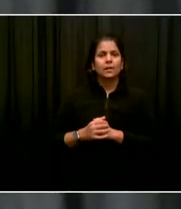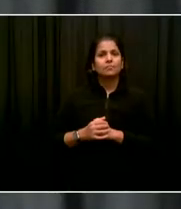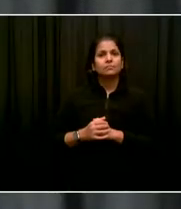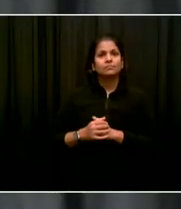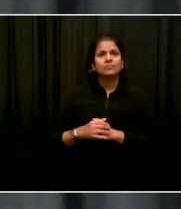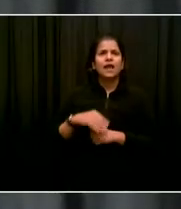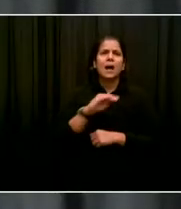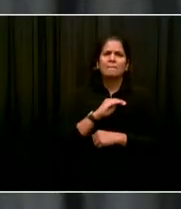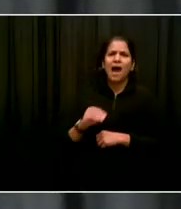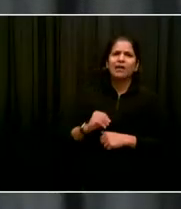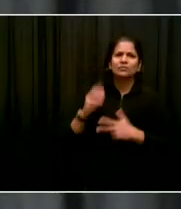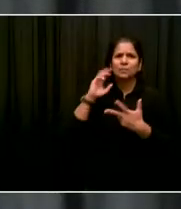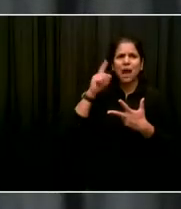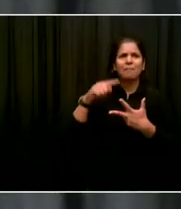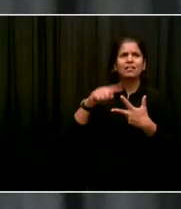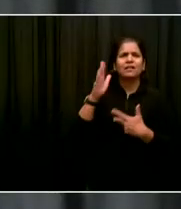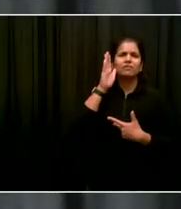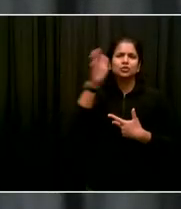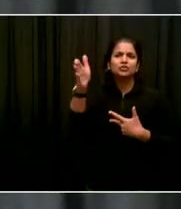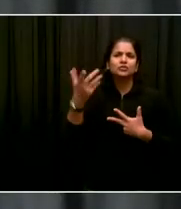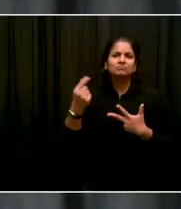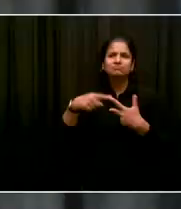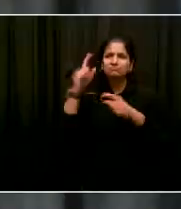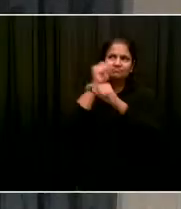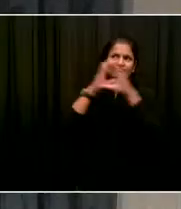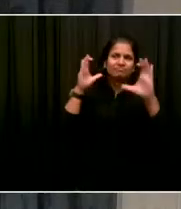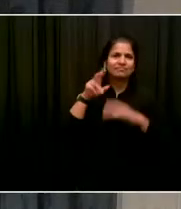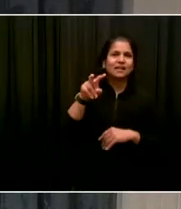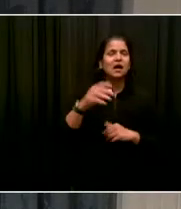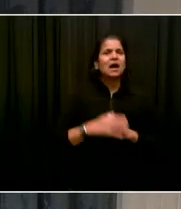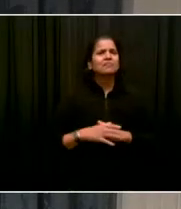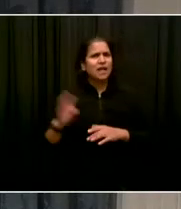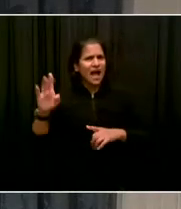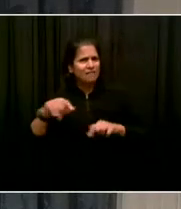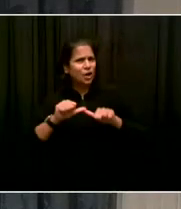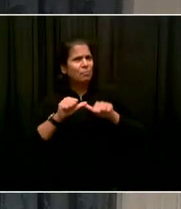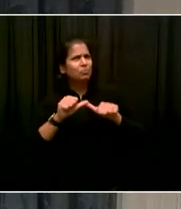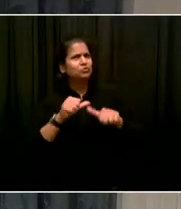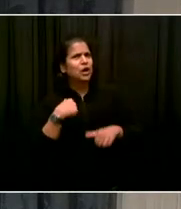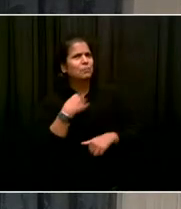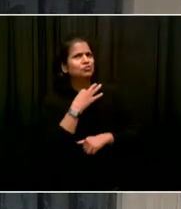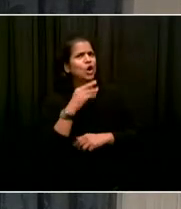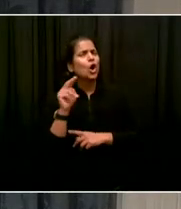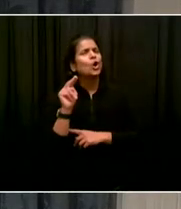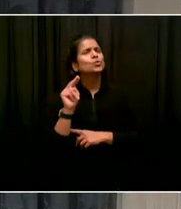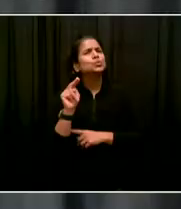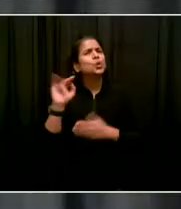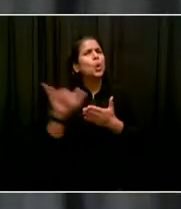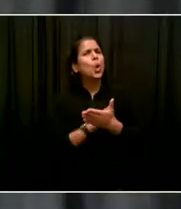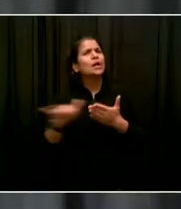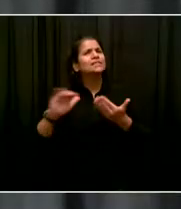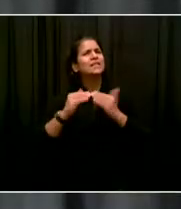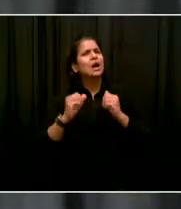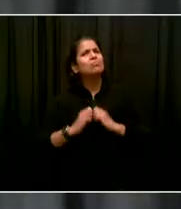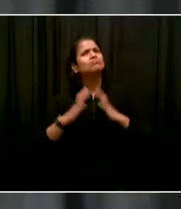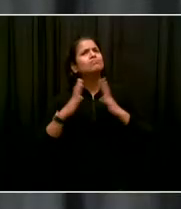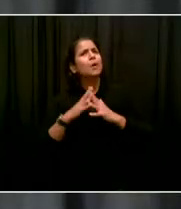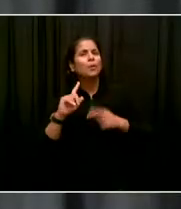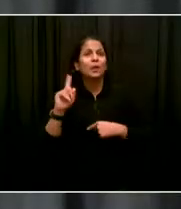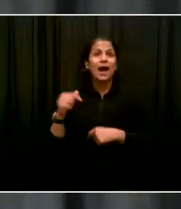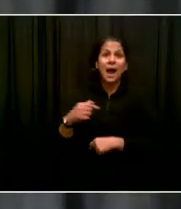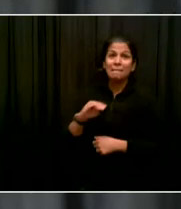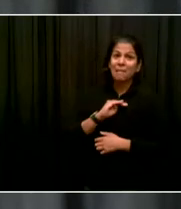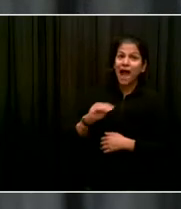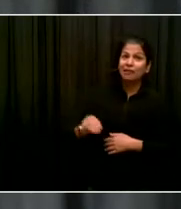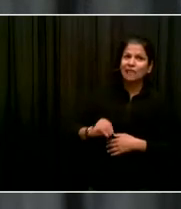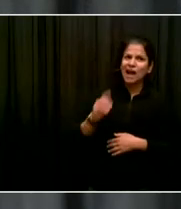We gotta keep doing what we're doing. How old is the city now? It's almost 400 years now. There you go. Keep